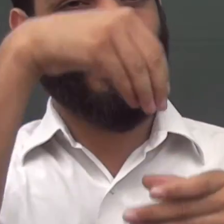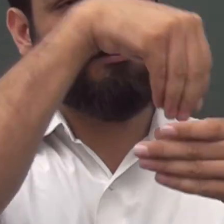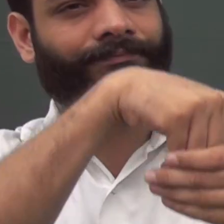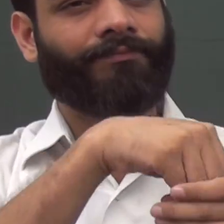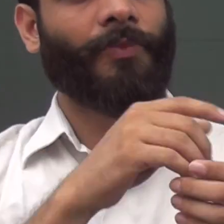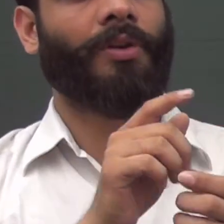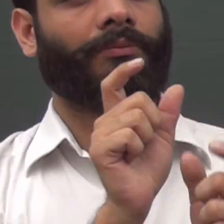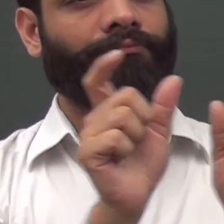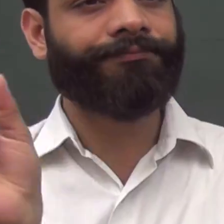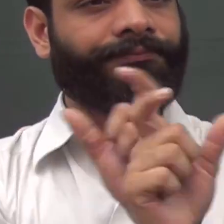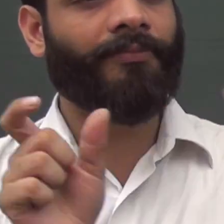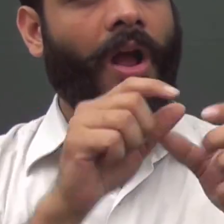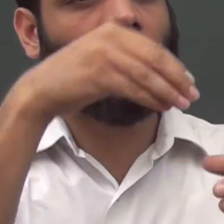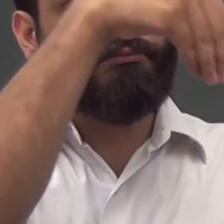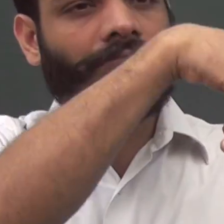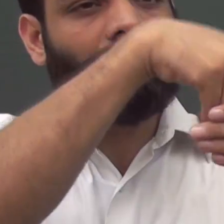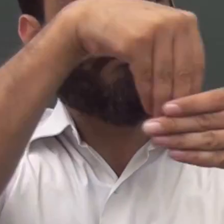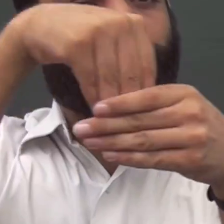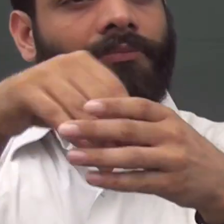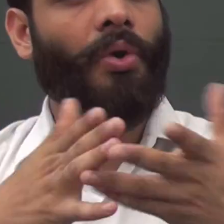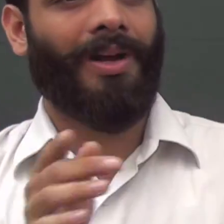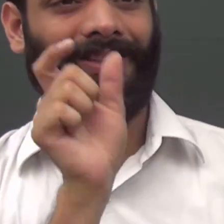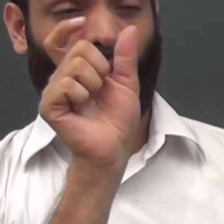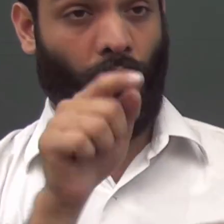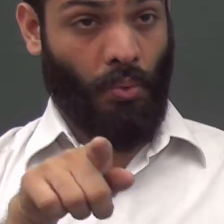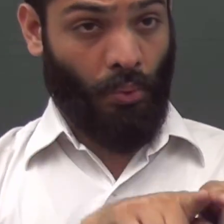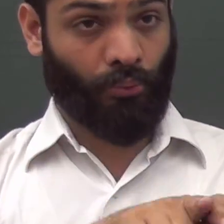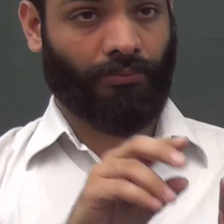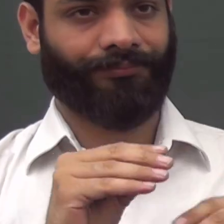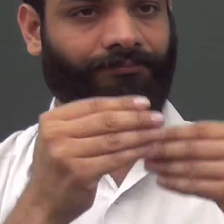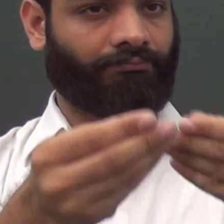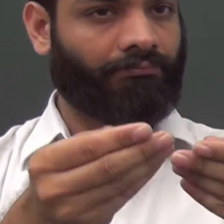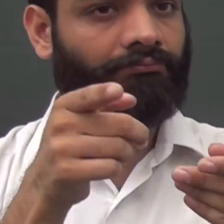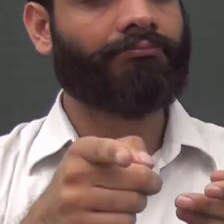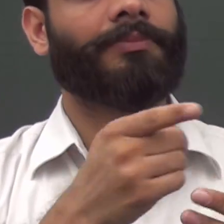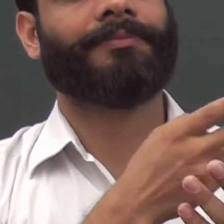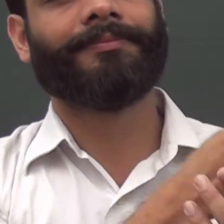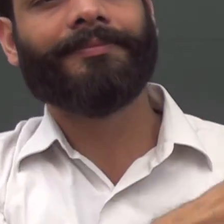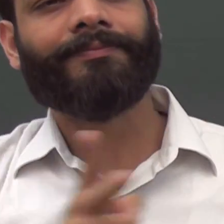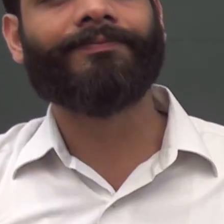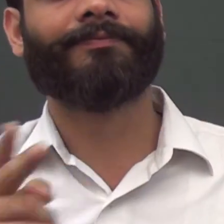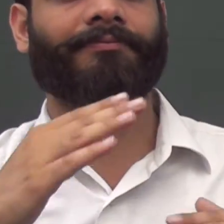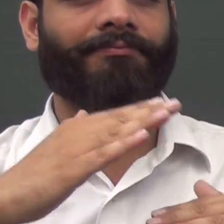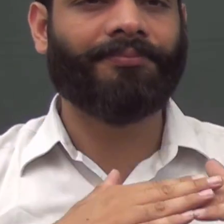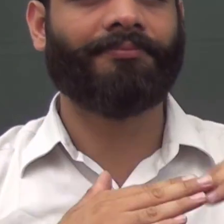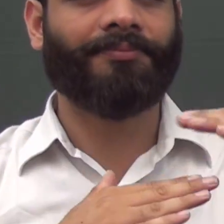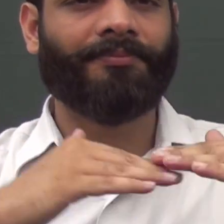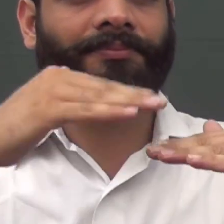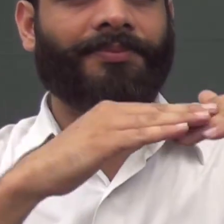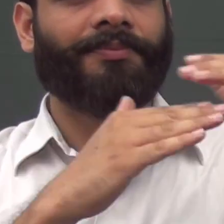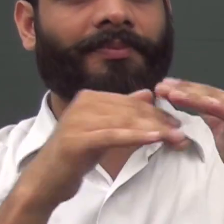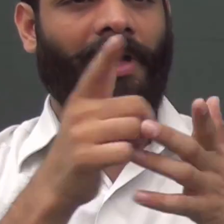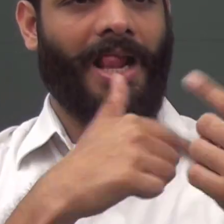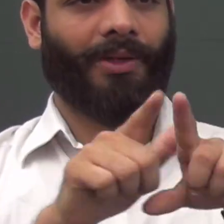their constituents. It also provided a range of construction types and an exploration into the phenomenon